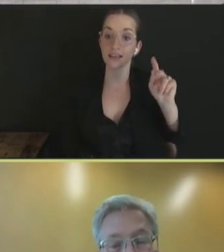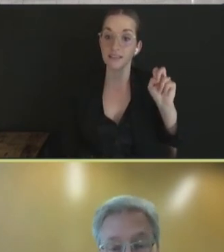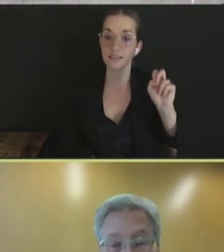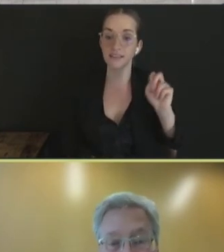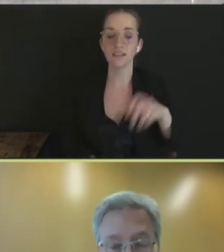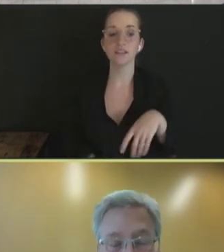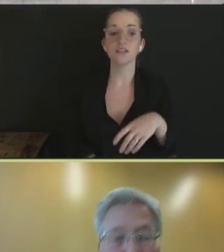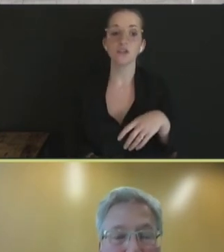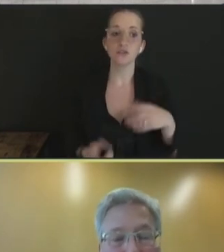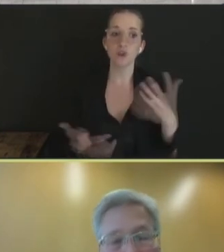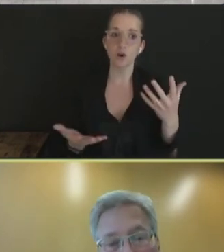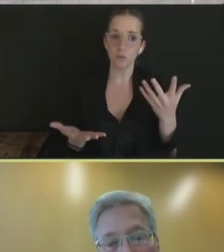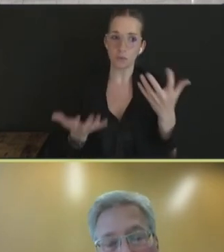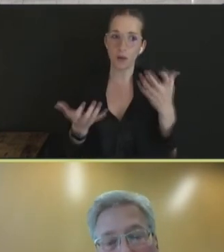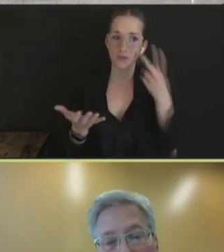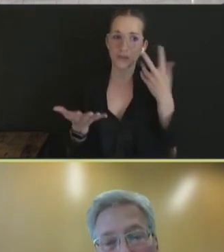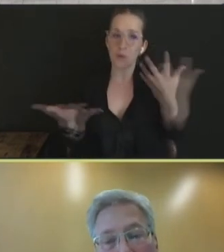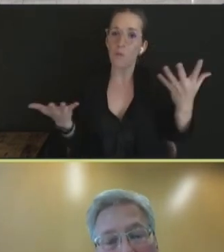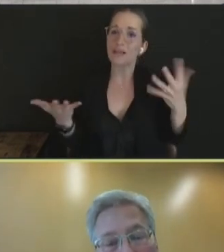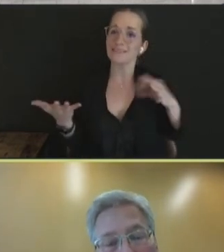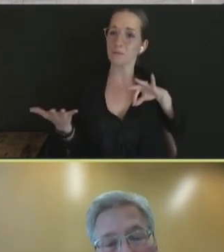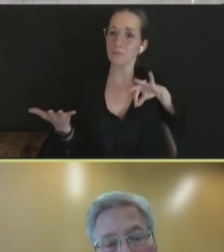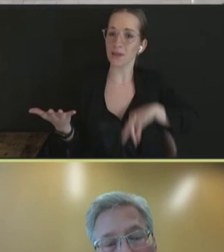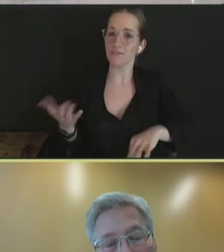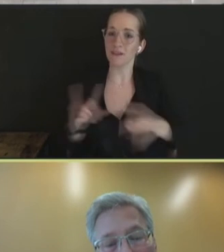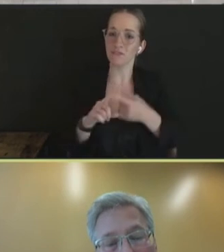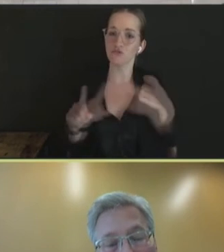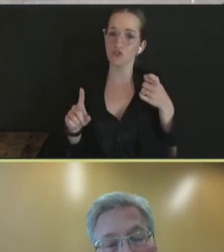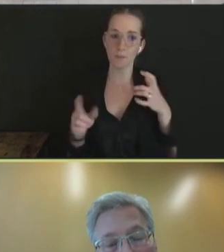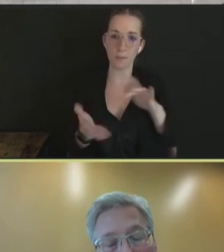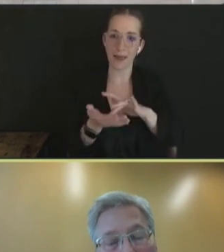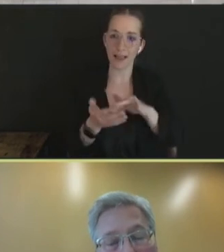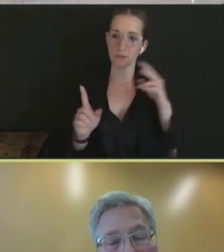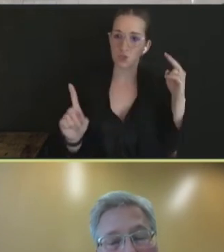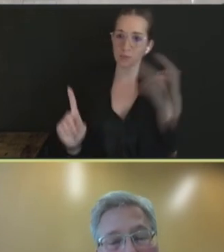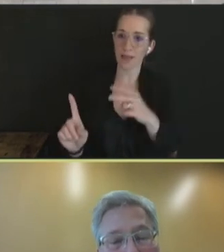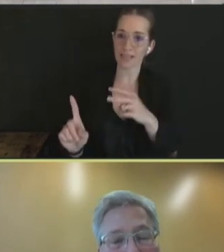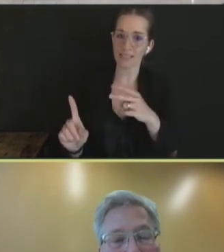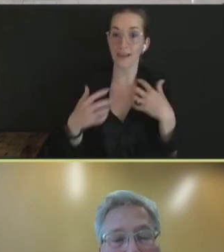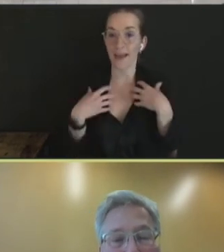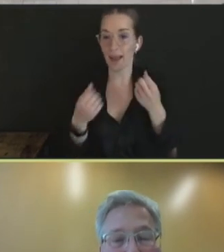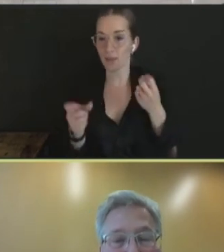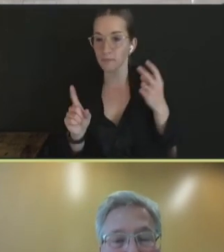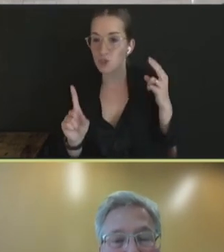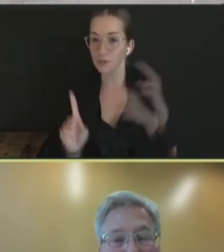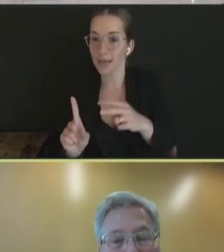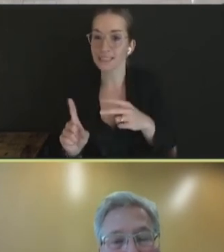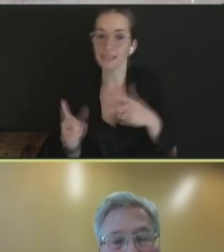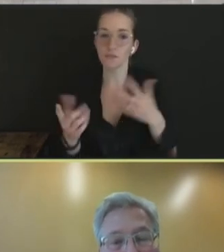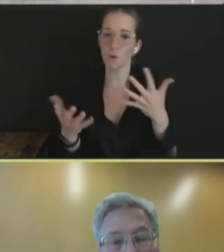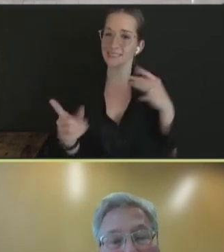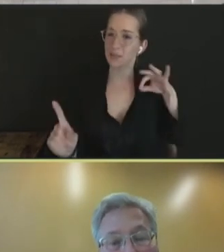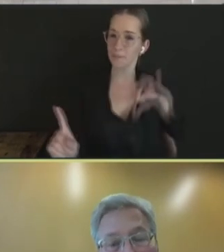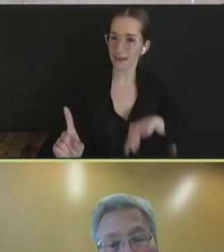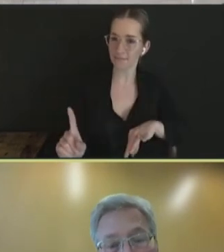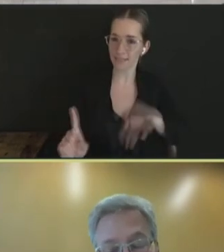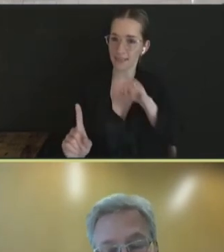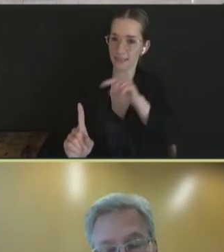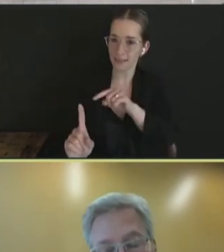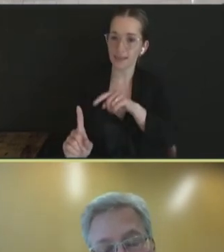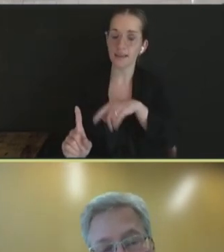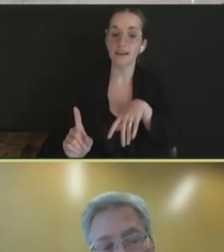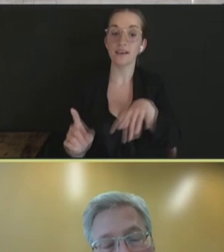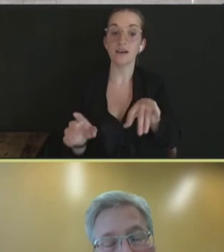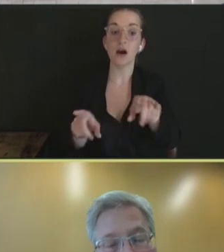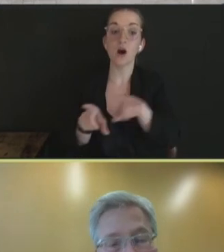be the benefit from a medical perspective or a health perspective, and then see if